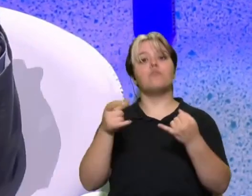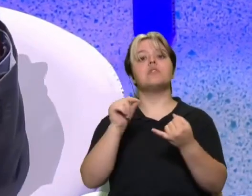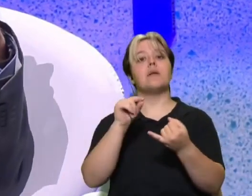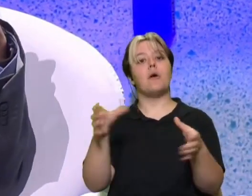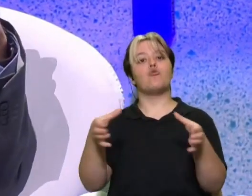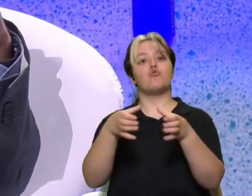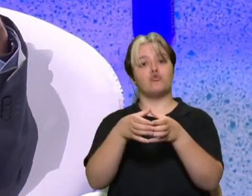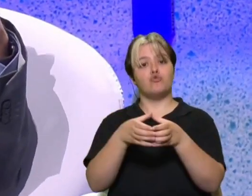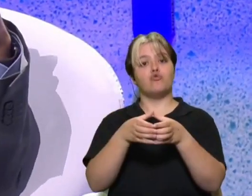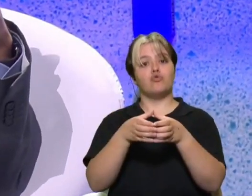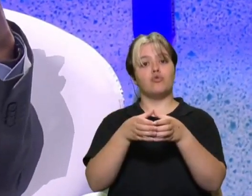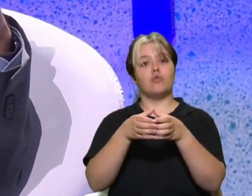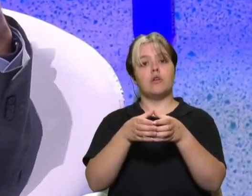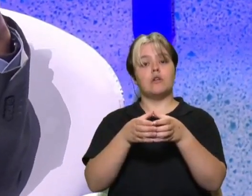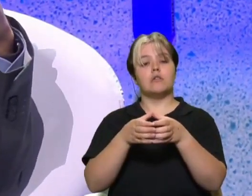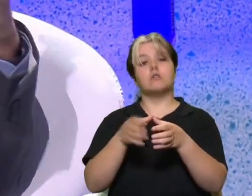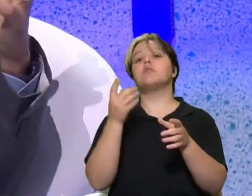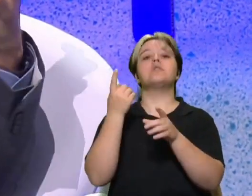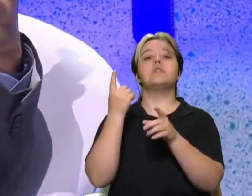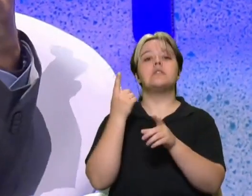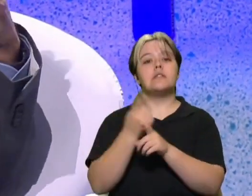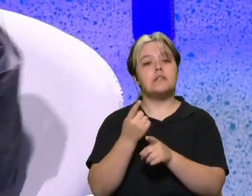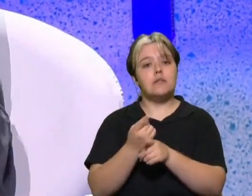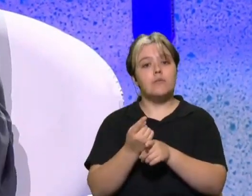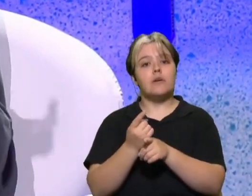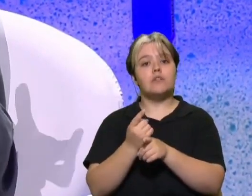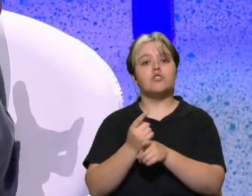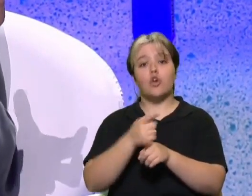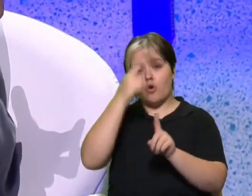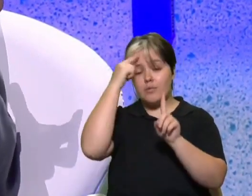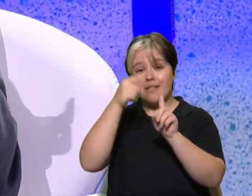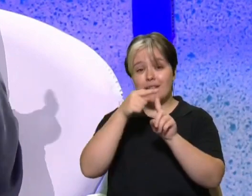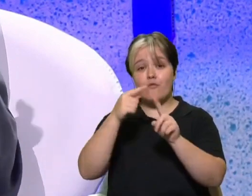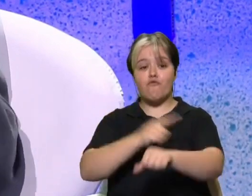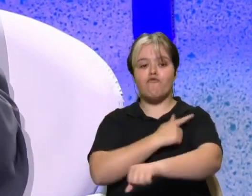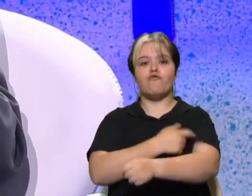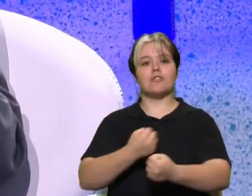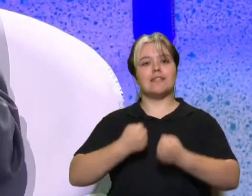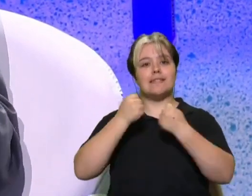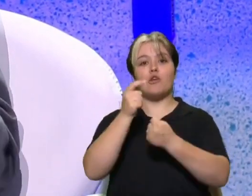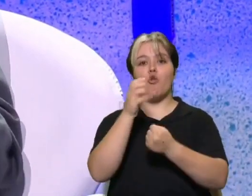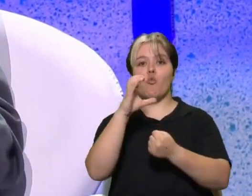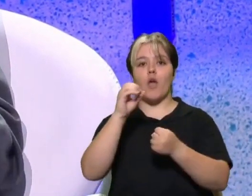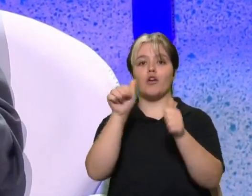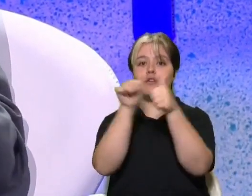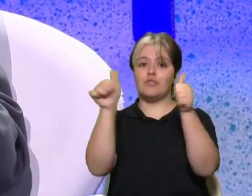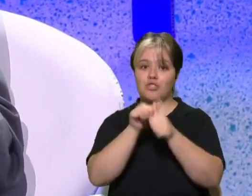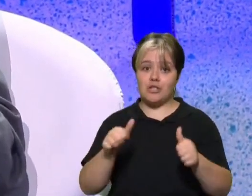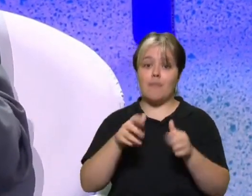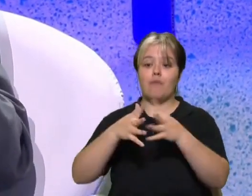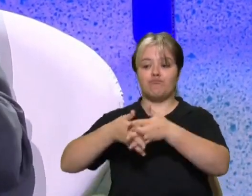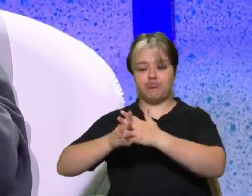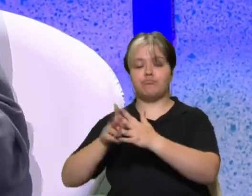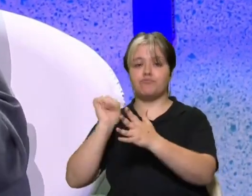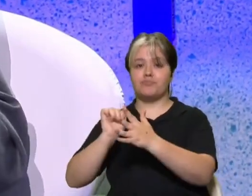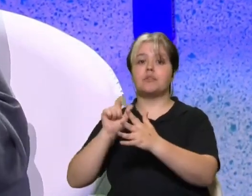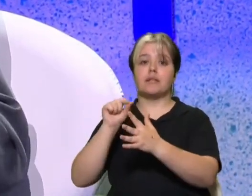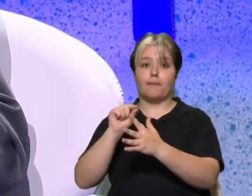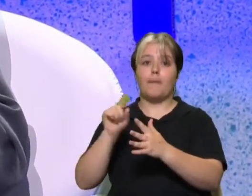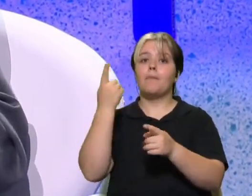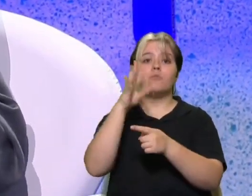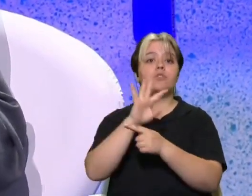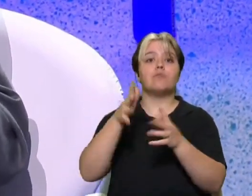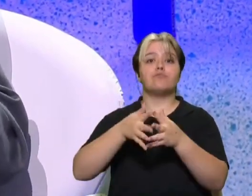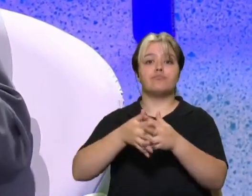safety and security, and then several initiatives objective to strengthen the infrastructure ecosystems. In some cases, you